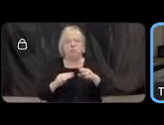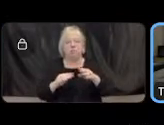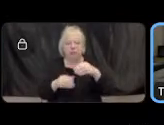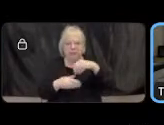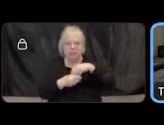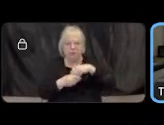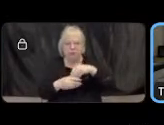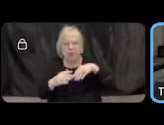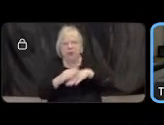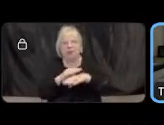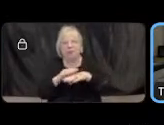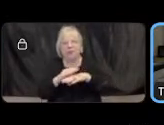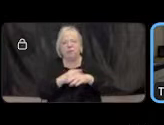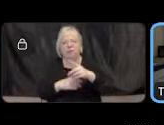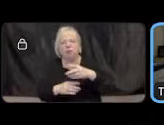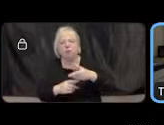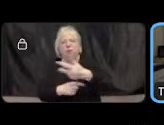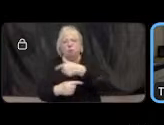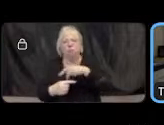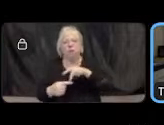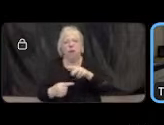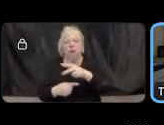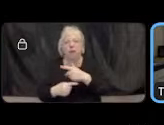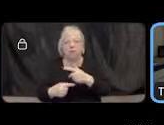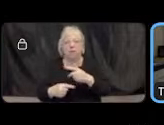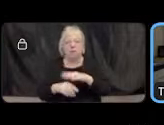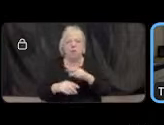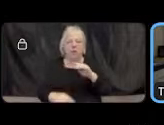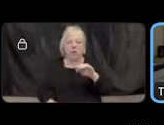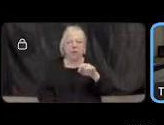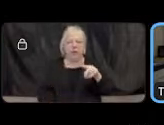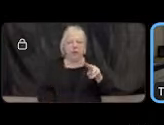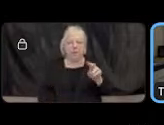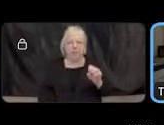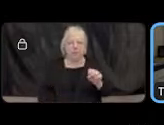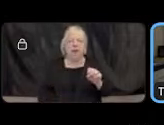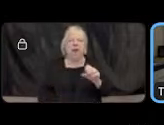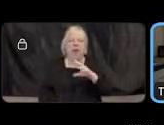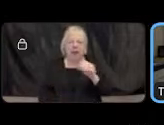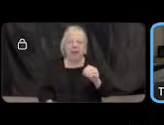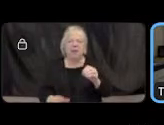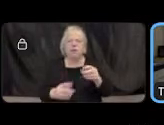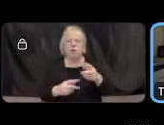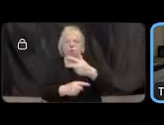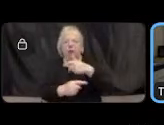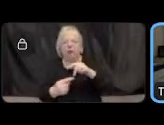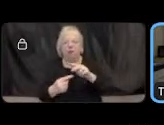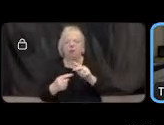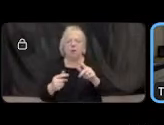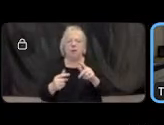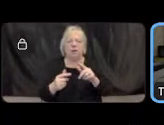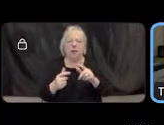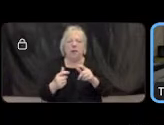on the main campus area and around an existing sports facility.